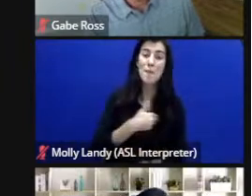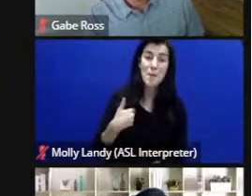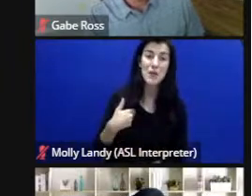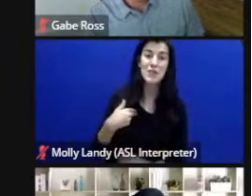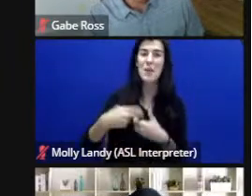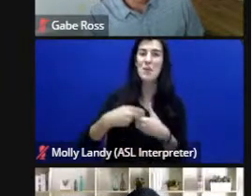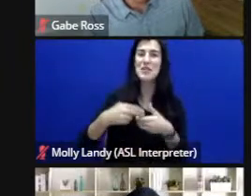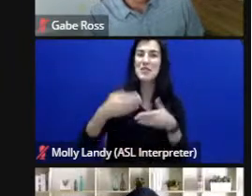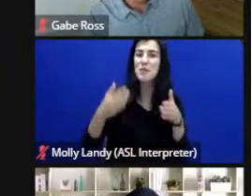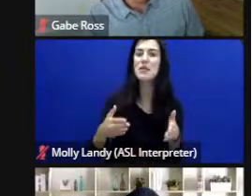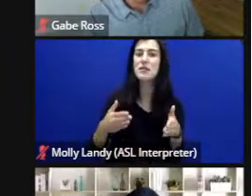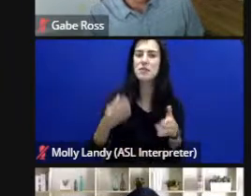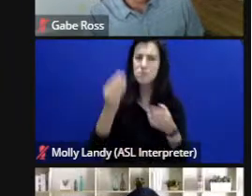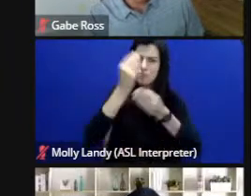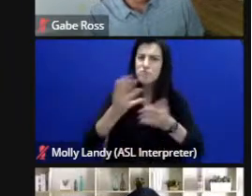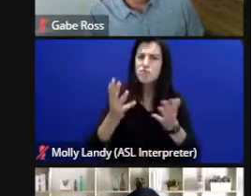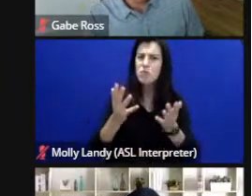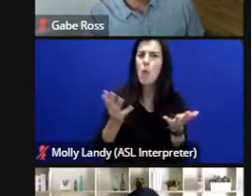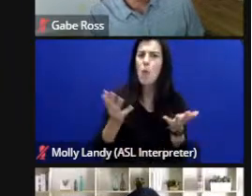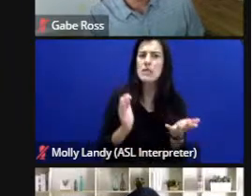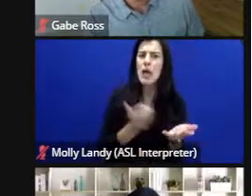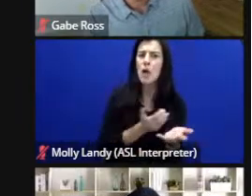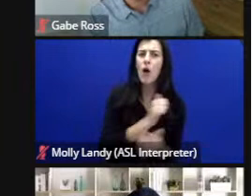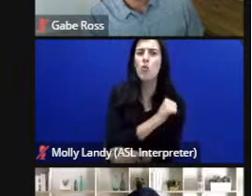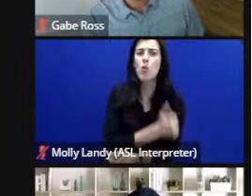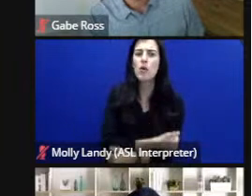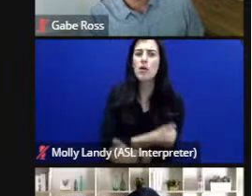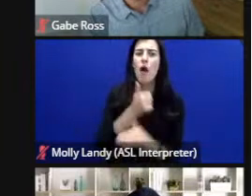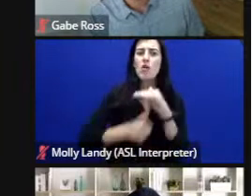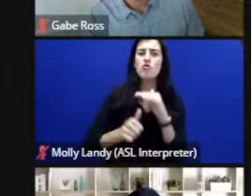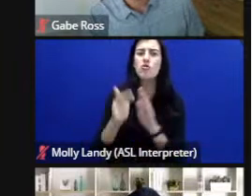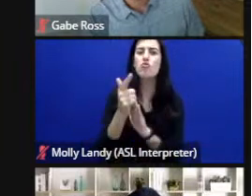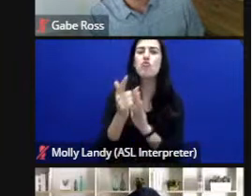authority under law to hold a special board meeting.